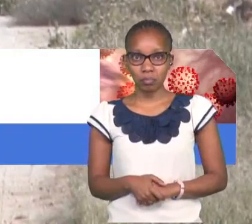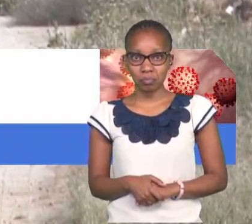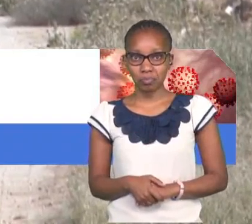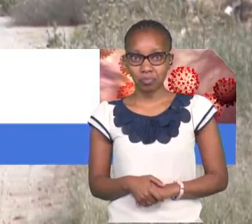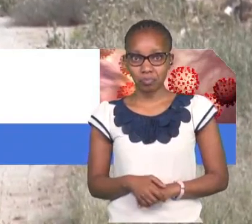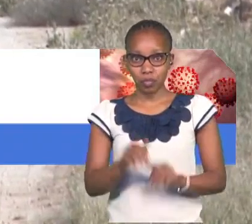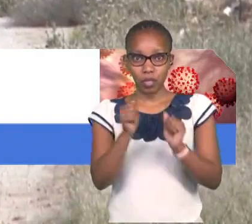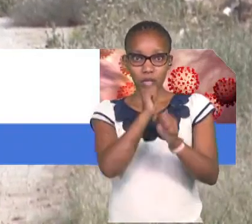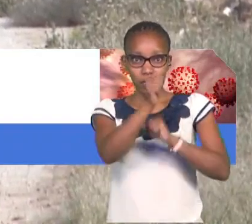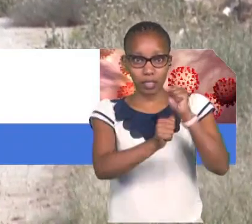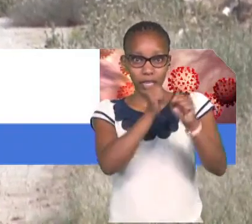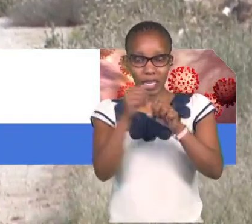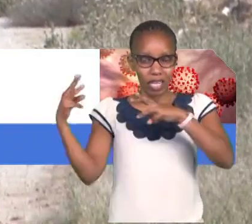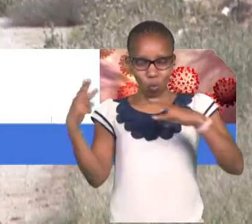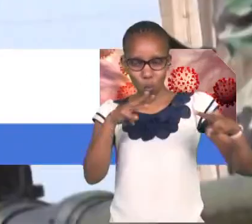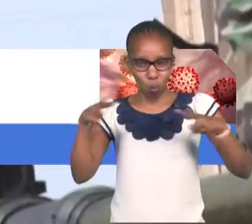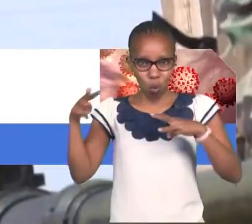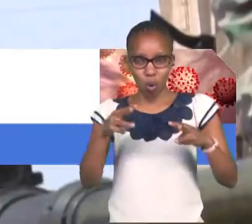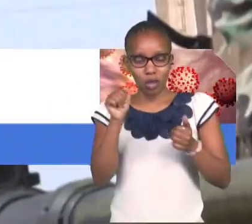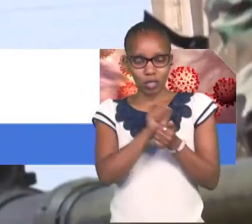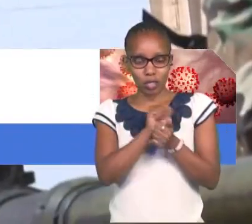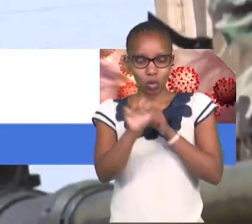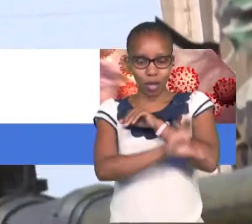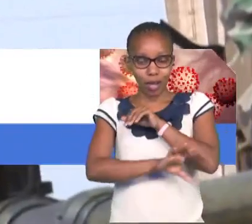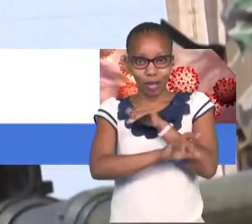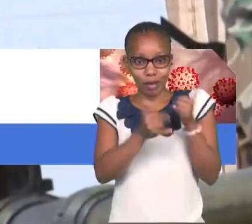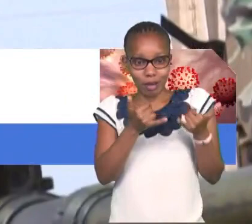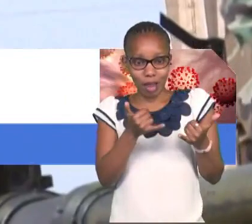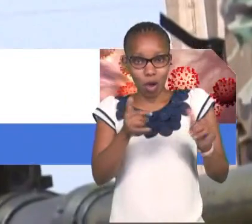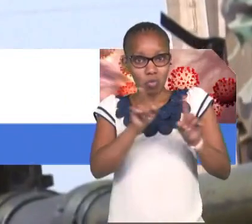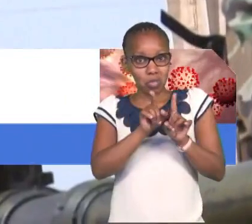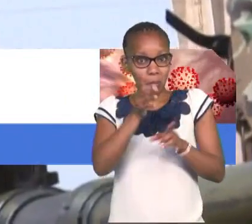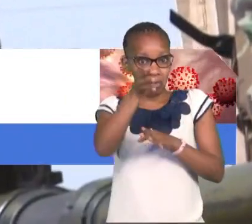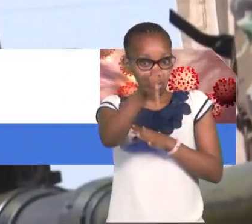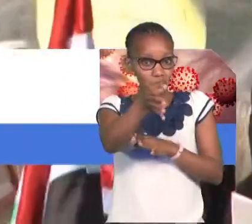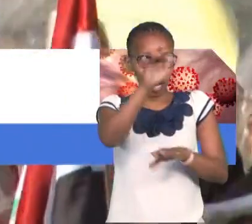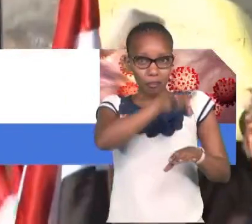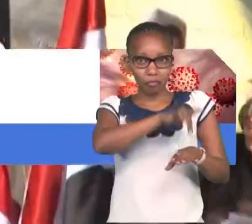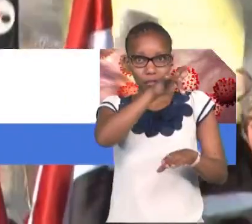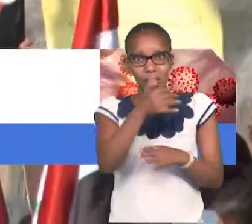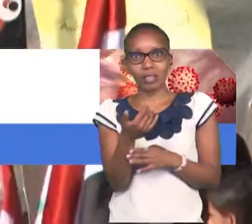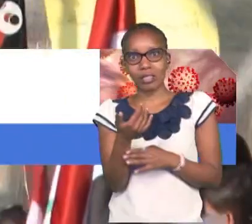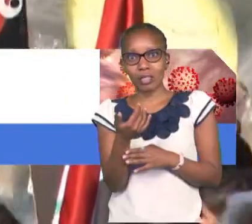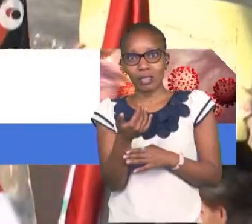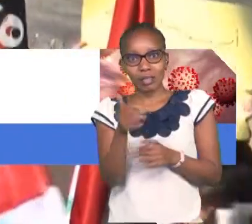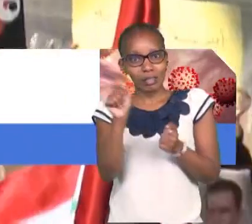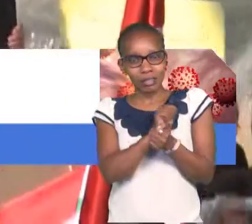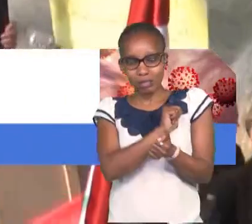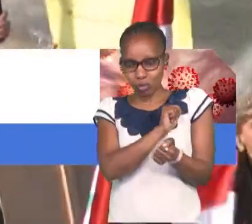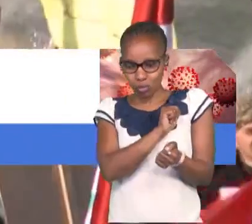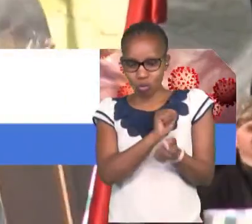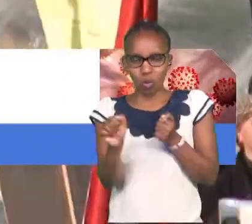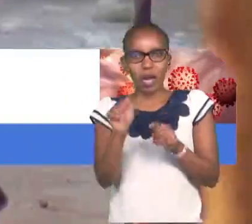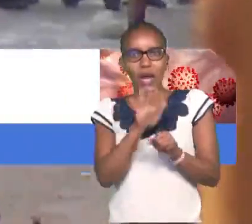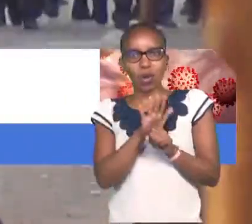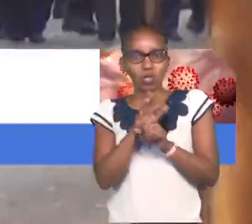A decade of war has not only destroyed Syria's present and poisoned its future, it has damaged beyond repair some of its fabled